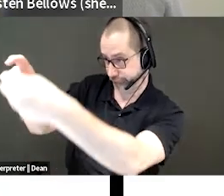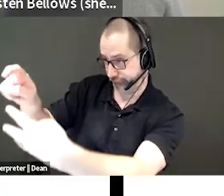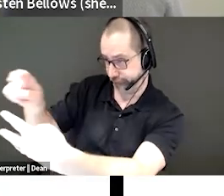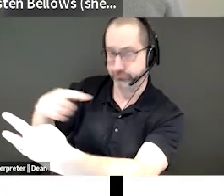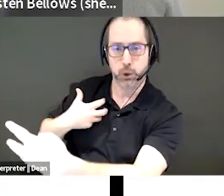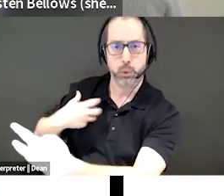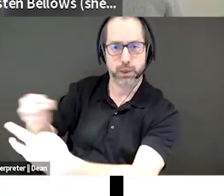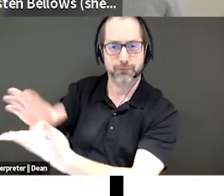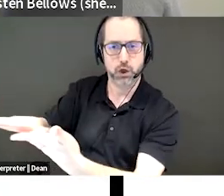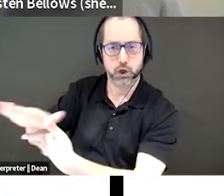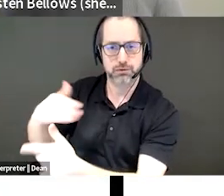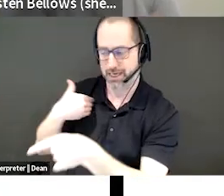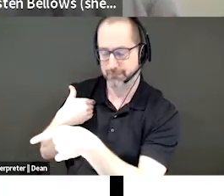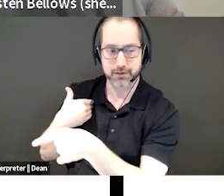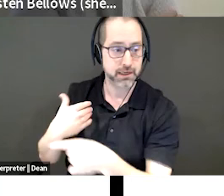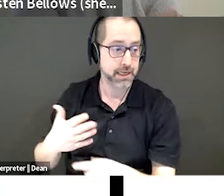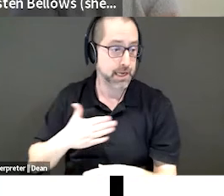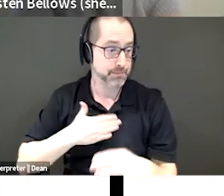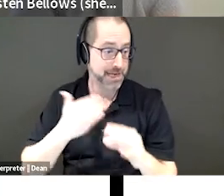So here is my email,